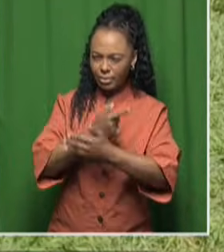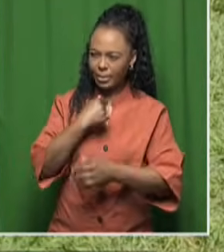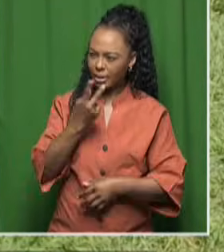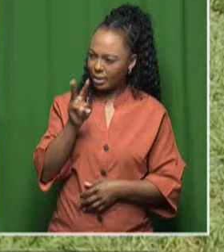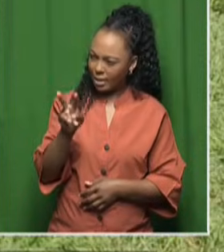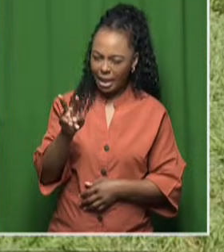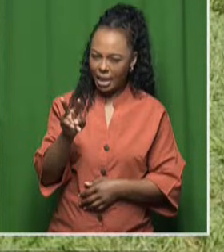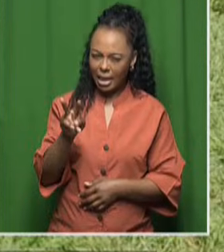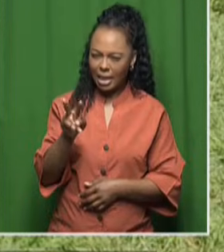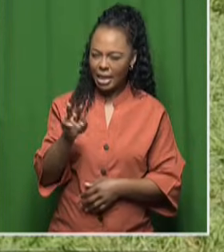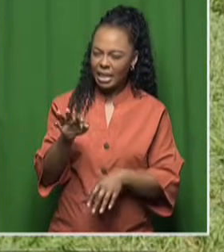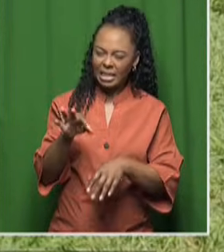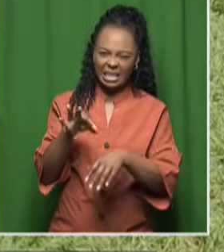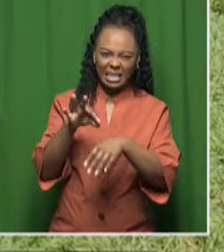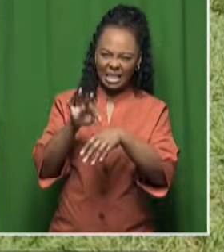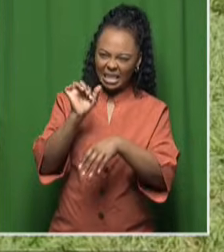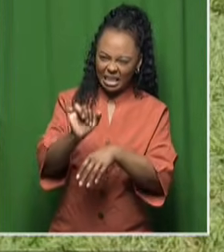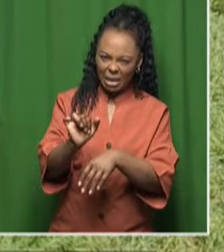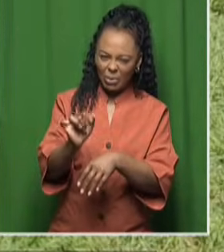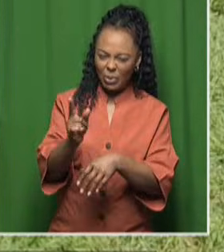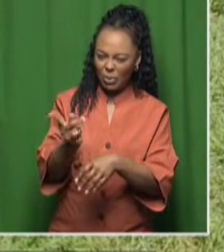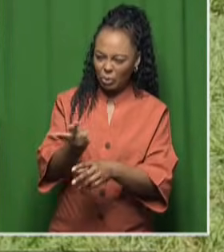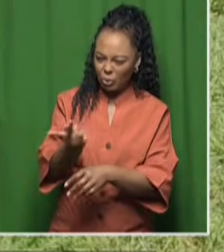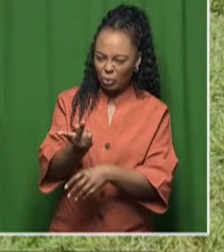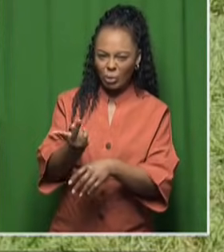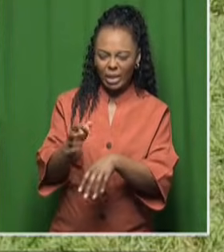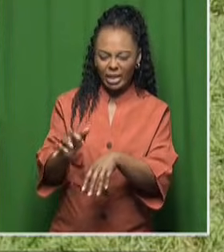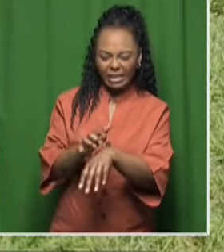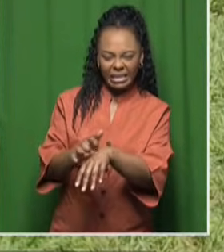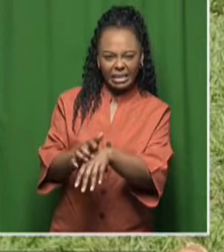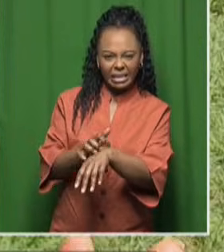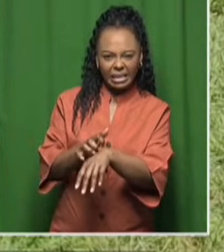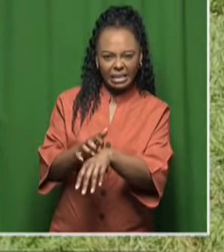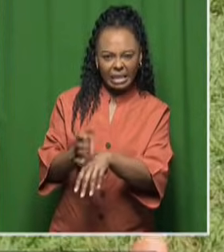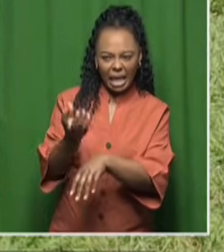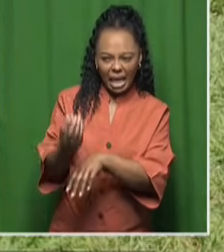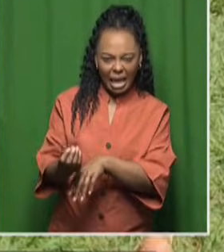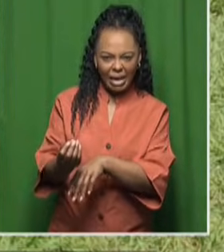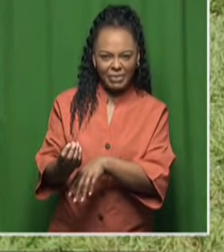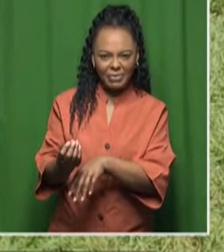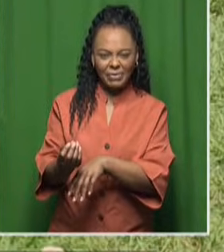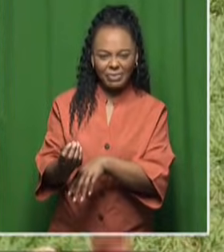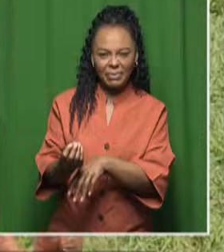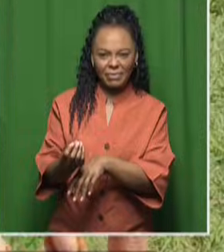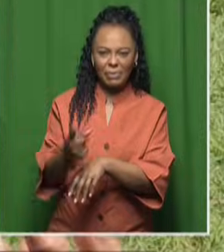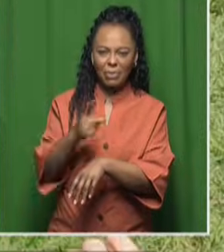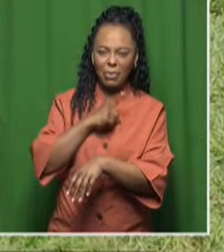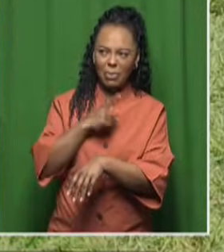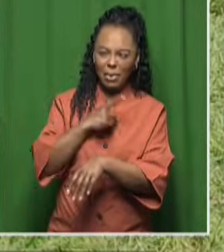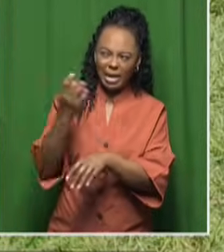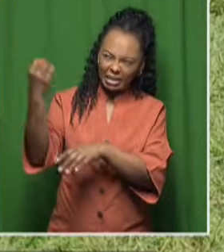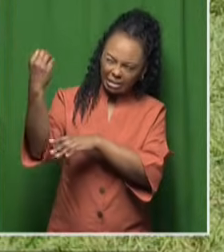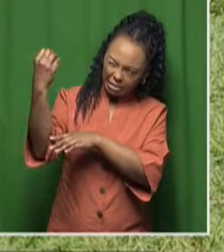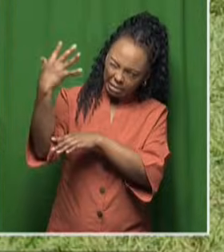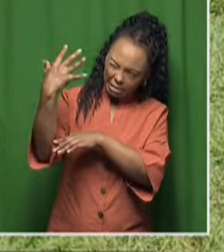to their skin, they had the broken skin barrier, they were exposure in their